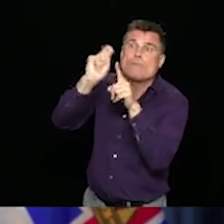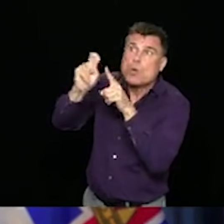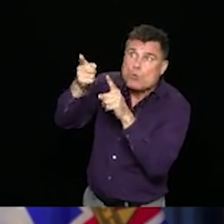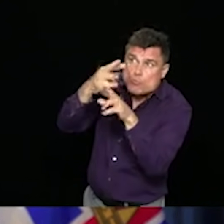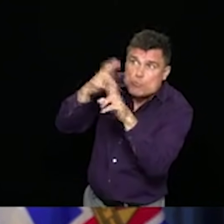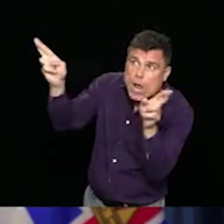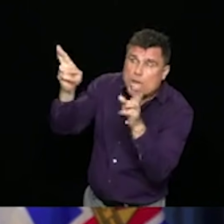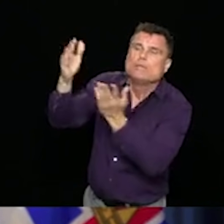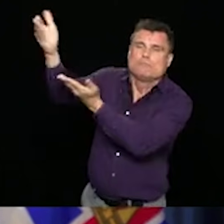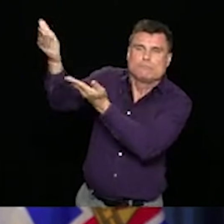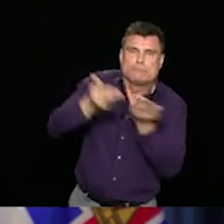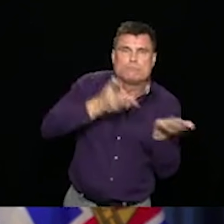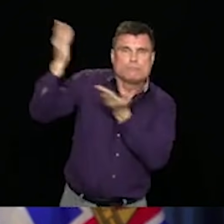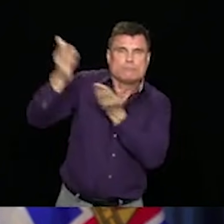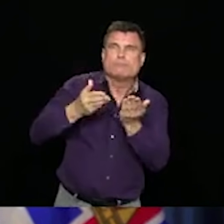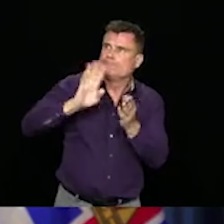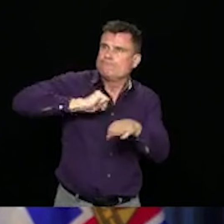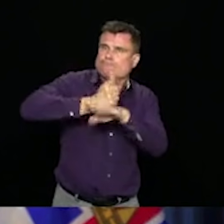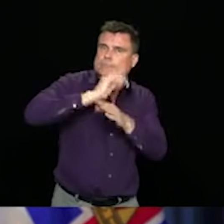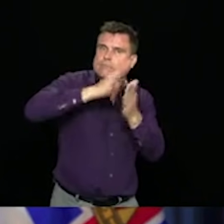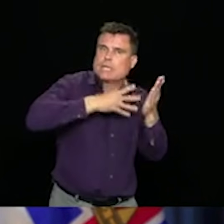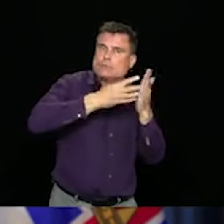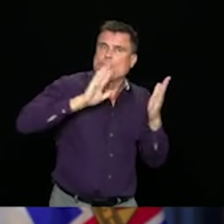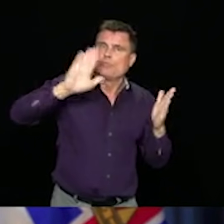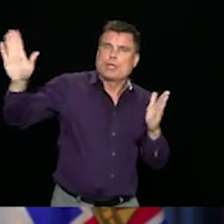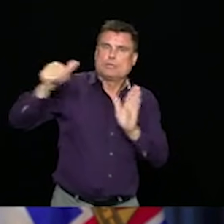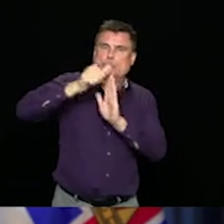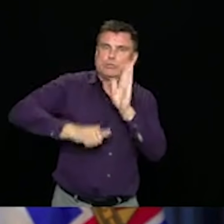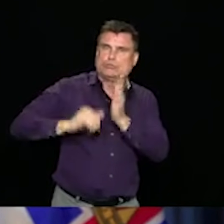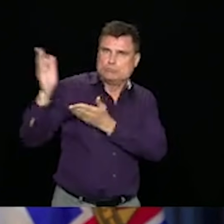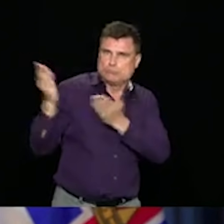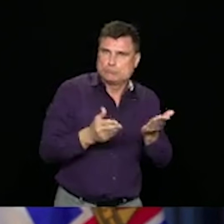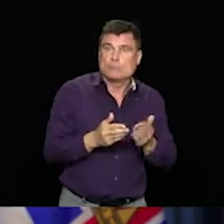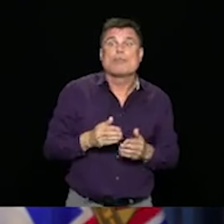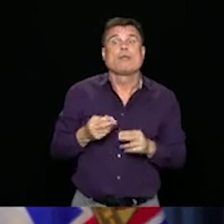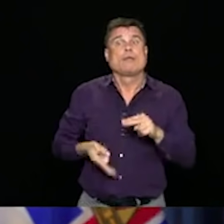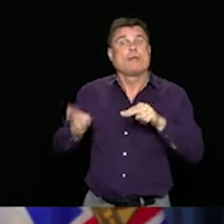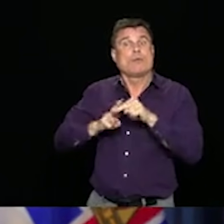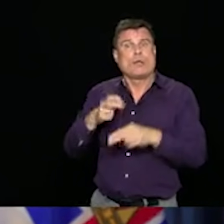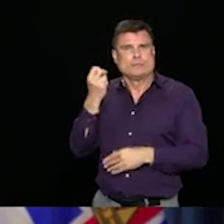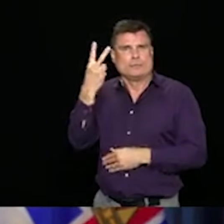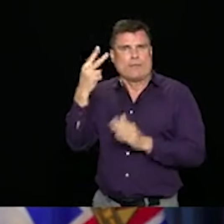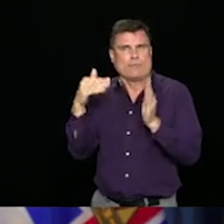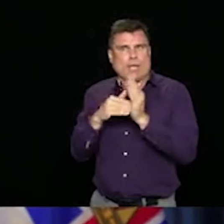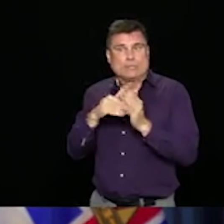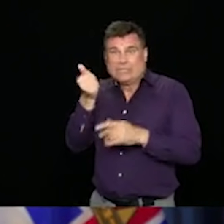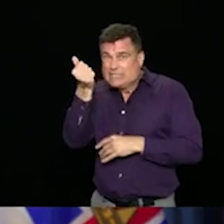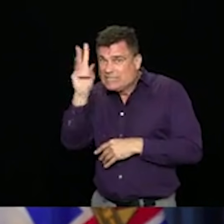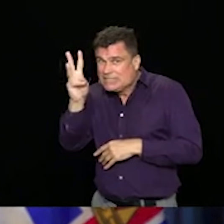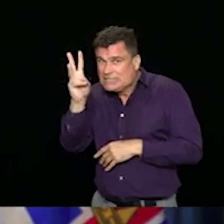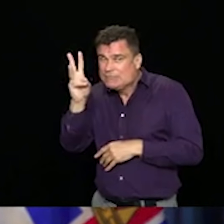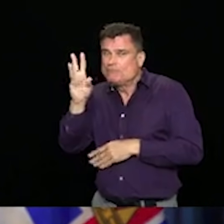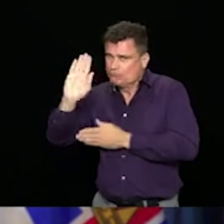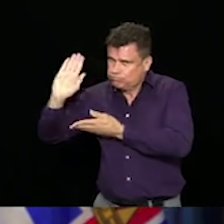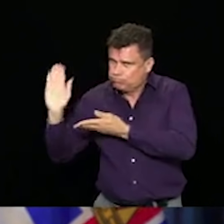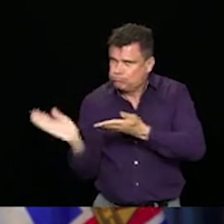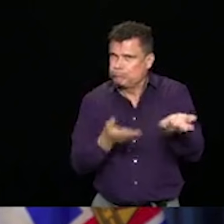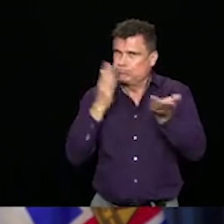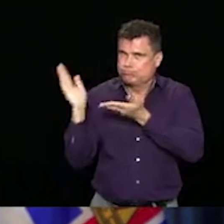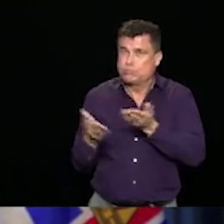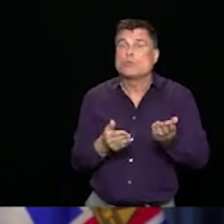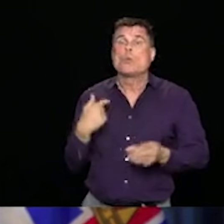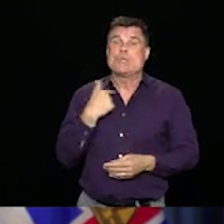discuss rescheduling their surgeries. That number is increased to 12,016. By May 17th, we have now contacted